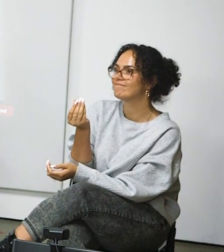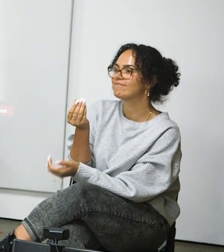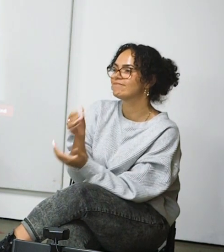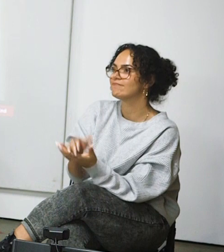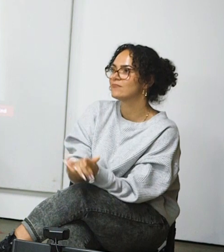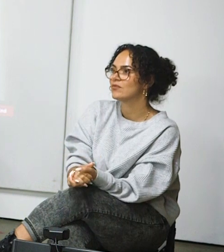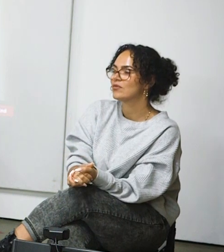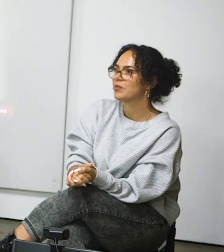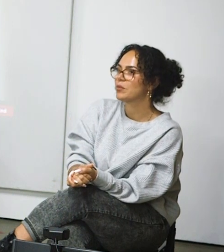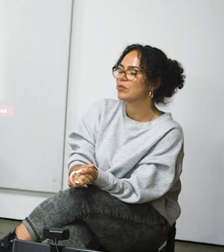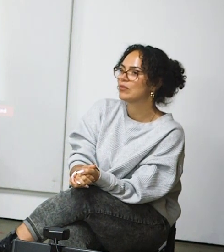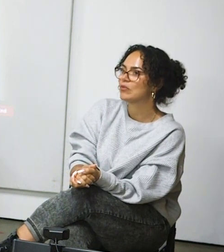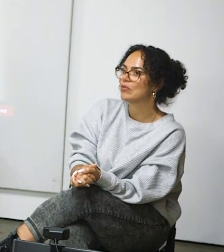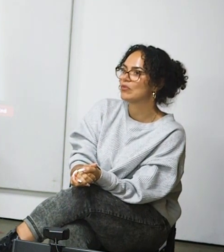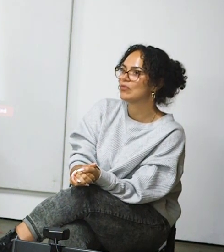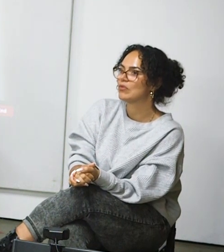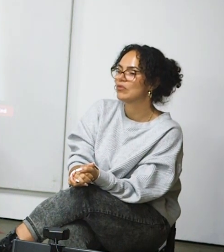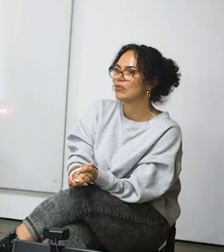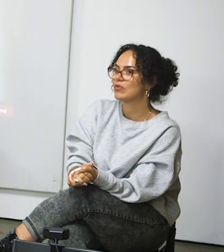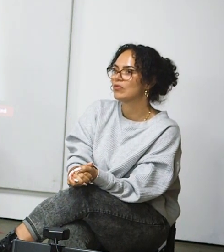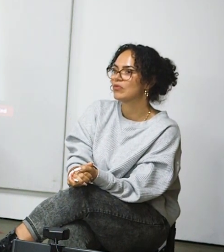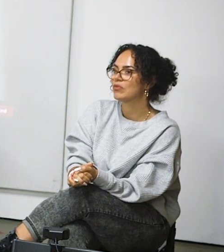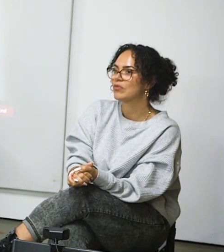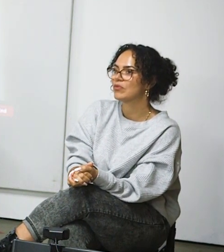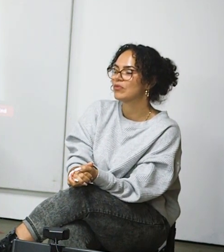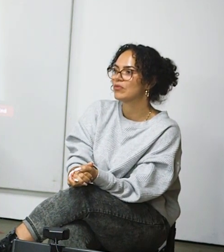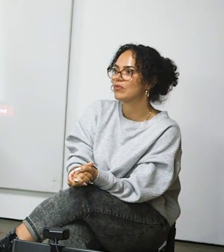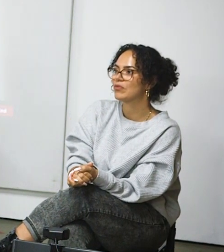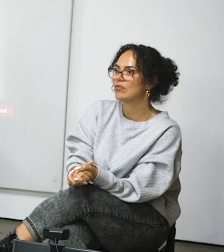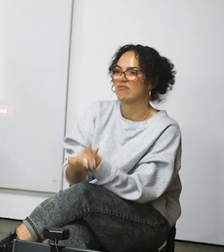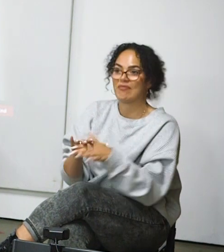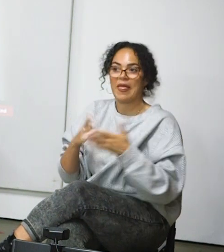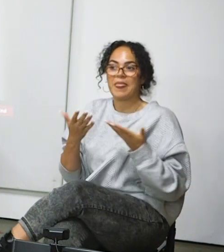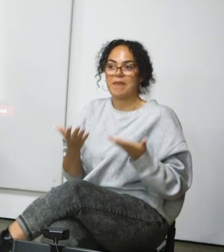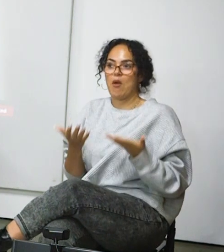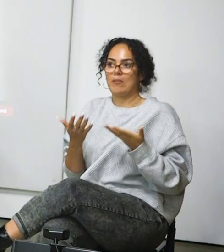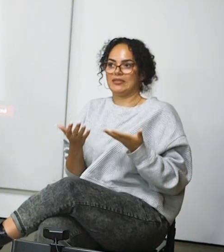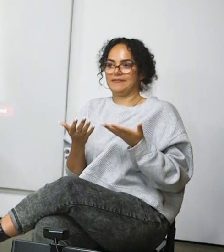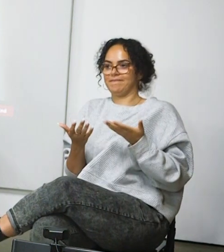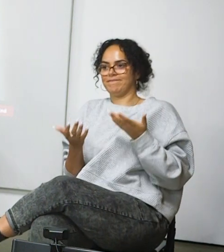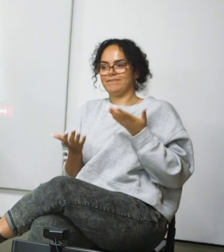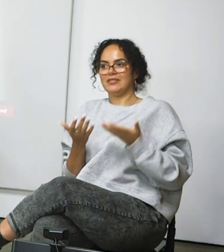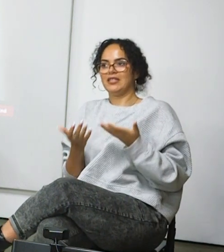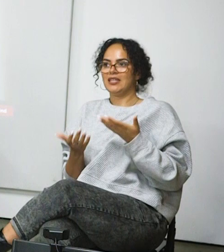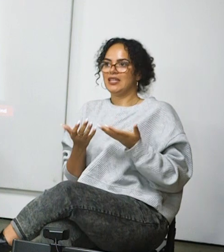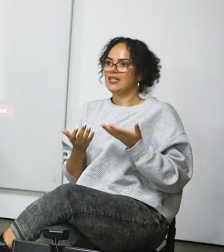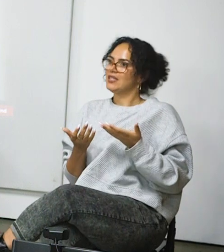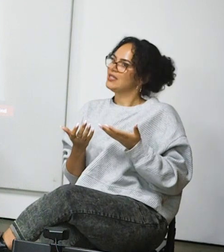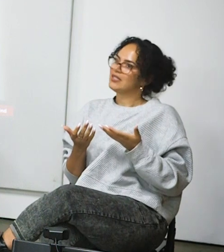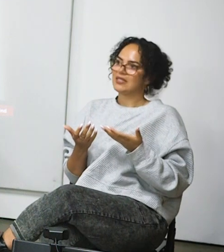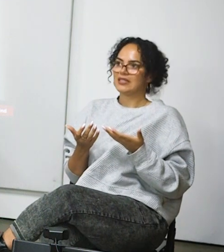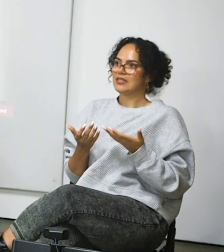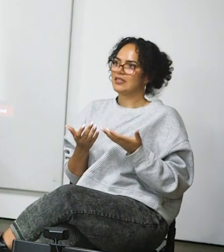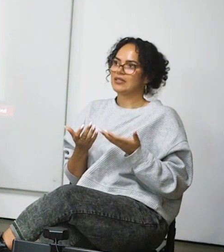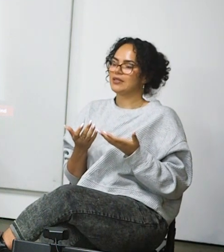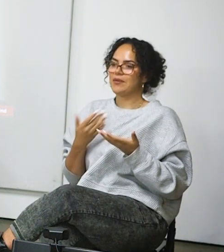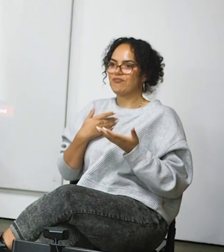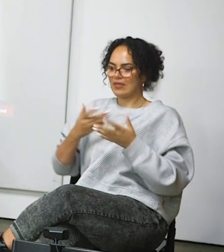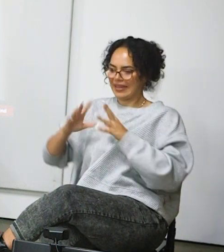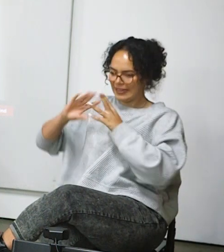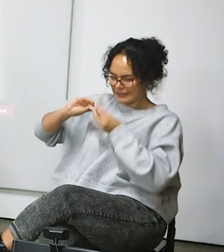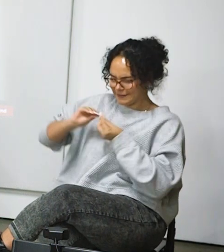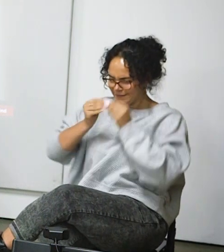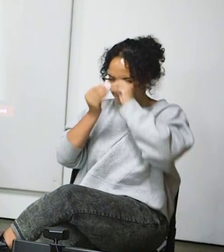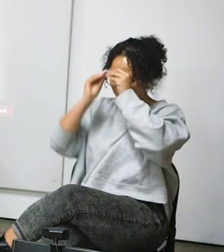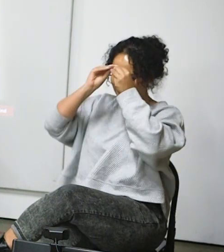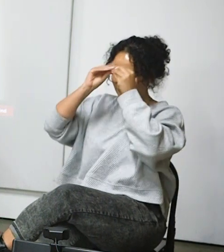that at the moment, part of the reason that we don't have kind of innovative ideas necessarily